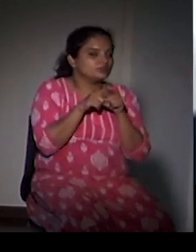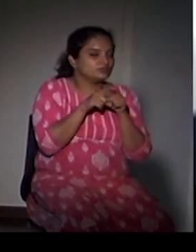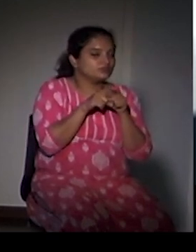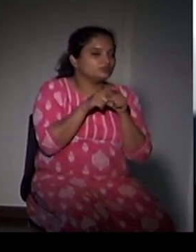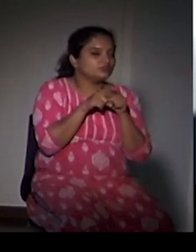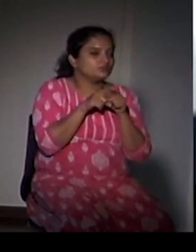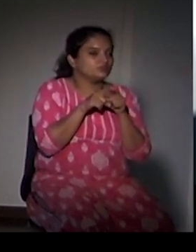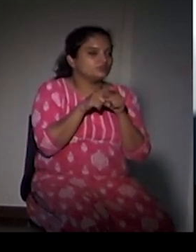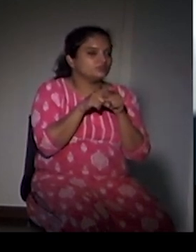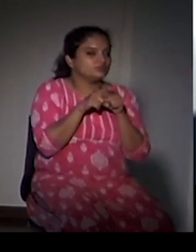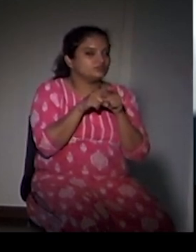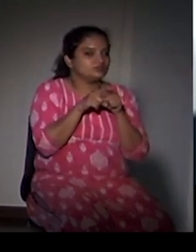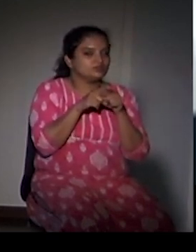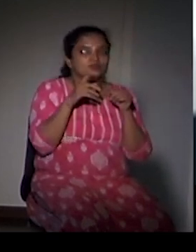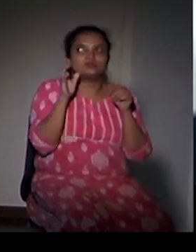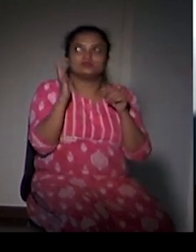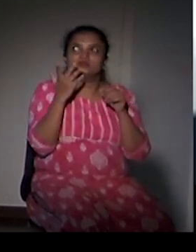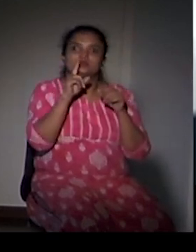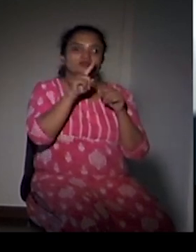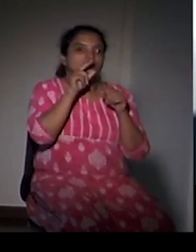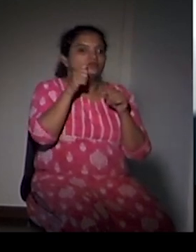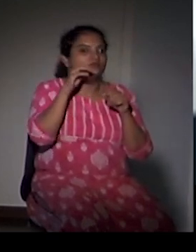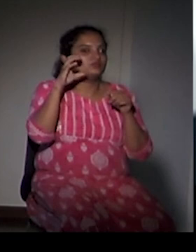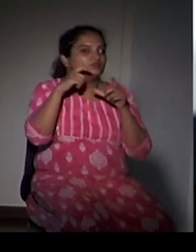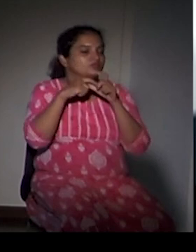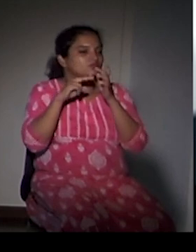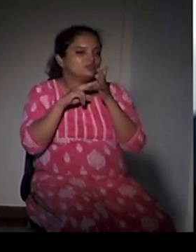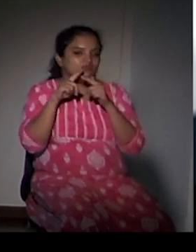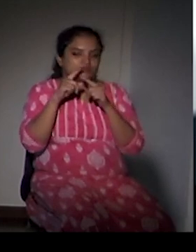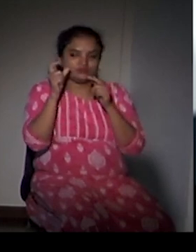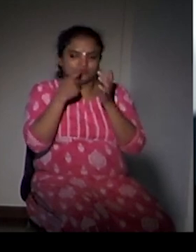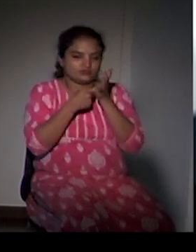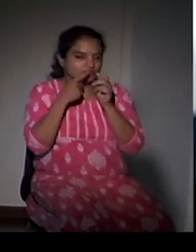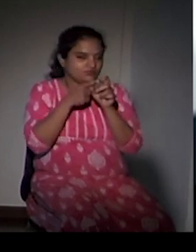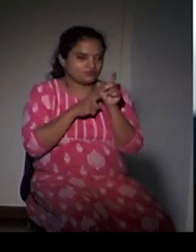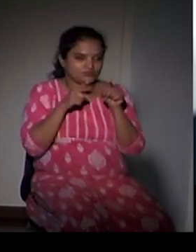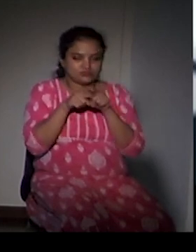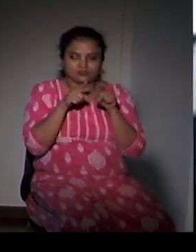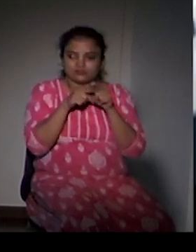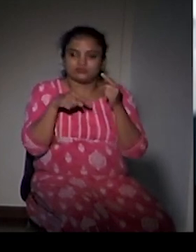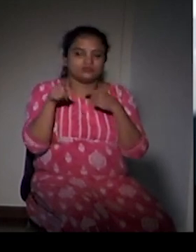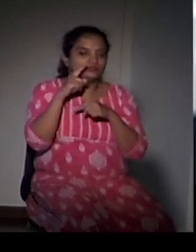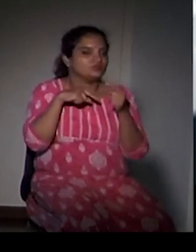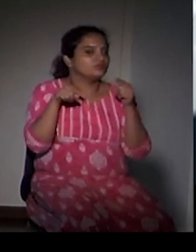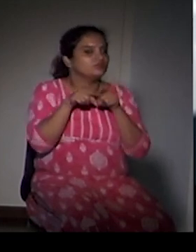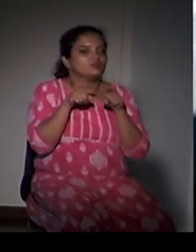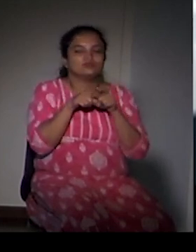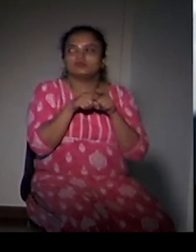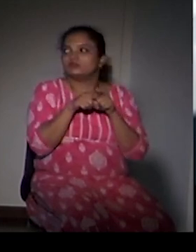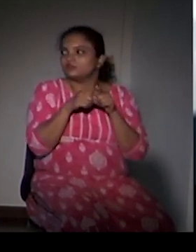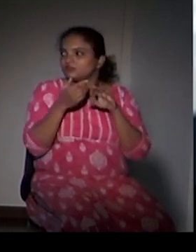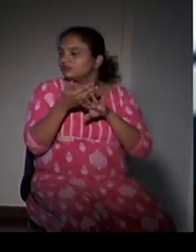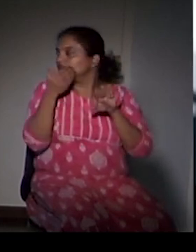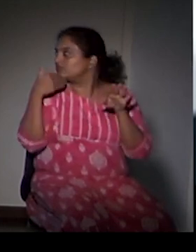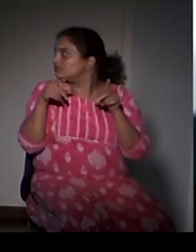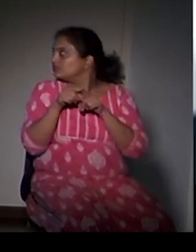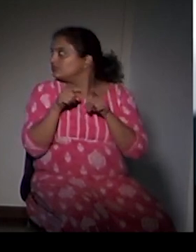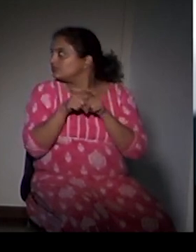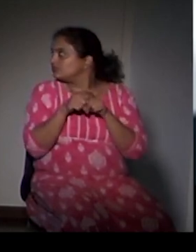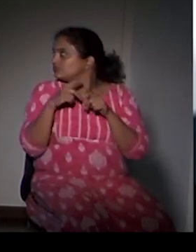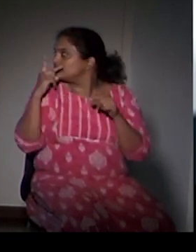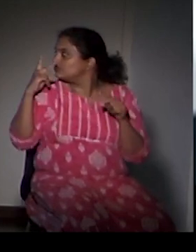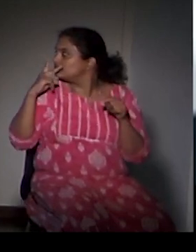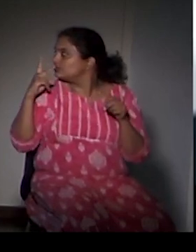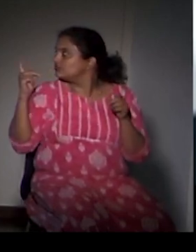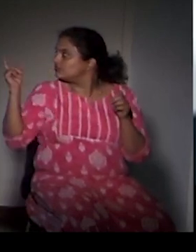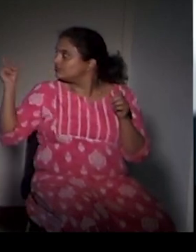probably mid-16th century, quite like some of those early Sultanate or early Mughal